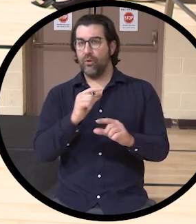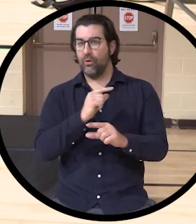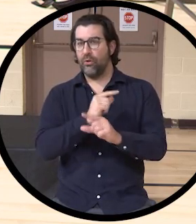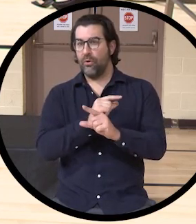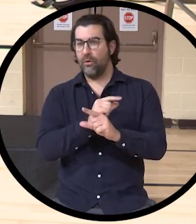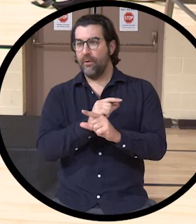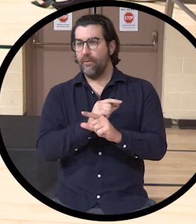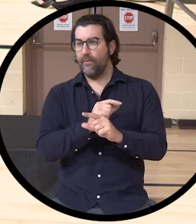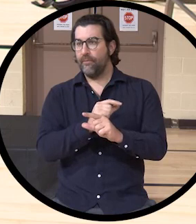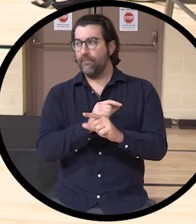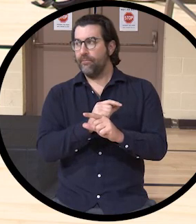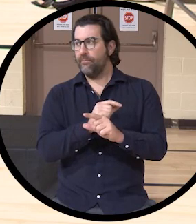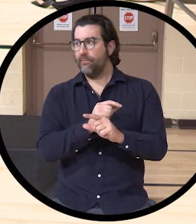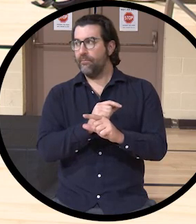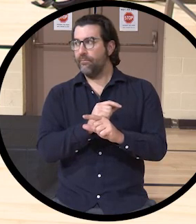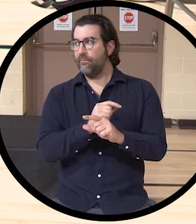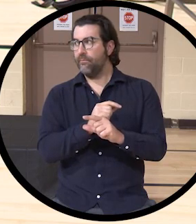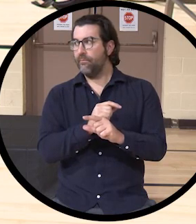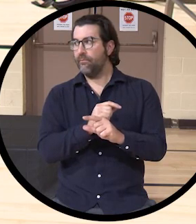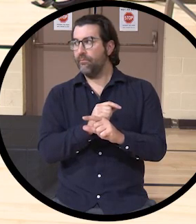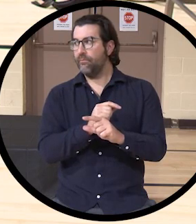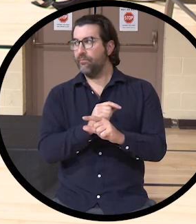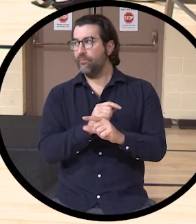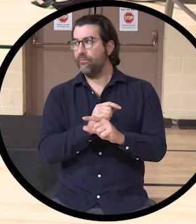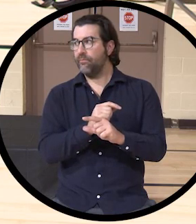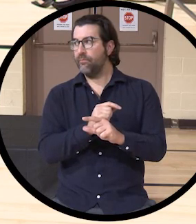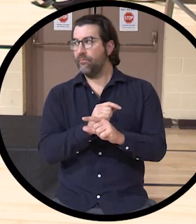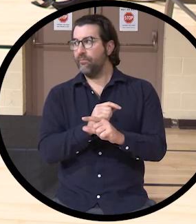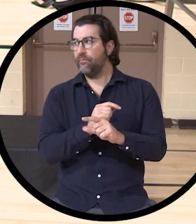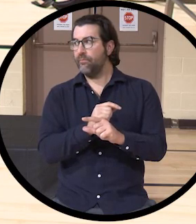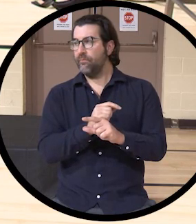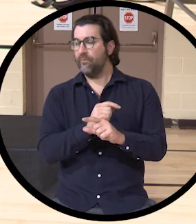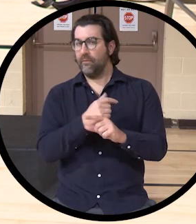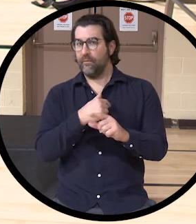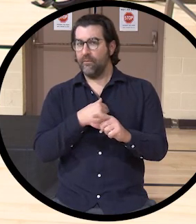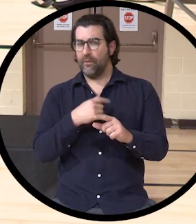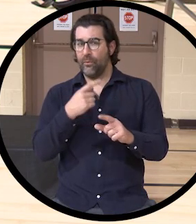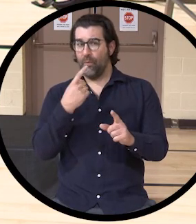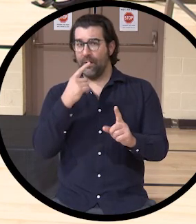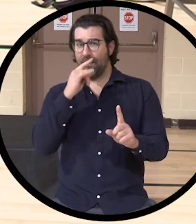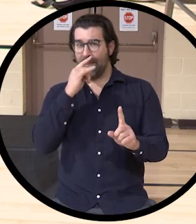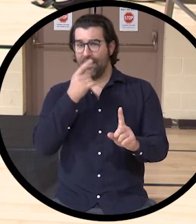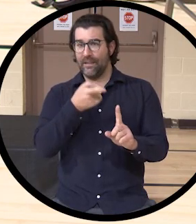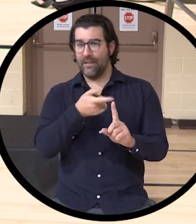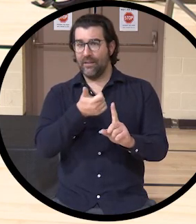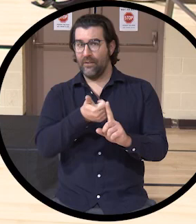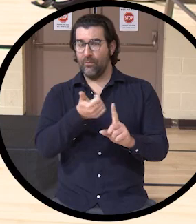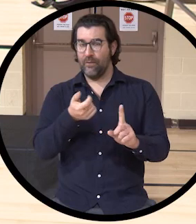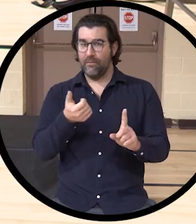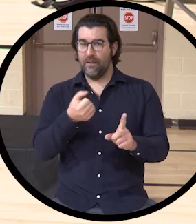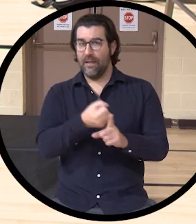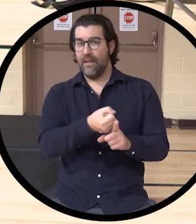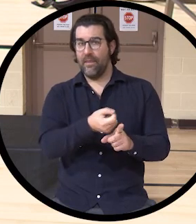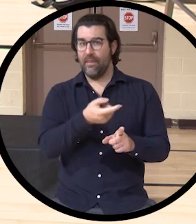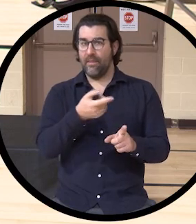And I got a call if I had to get a kid there. Like, what do we